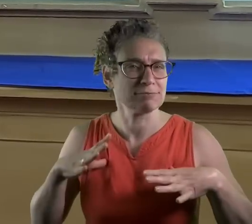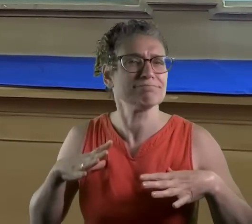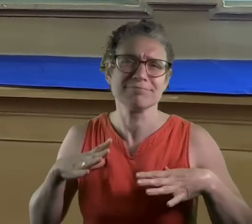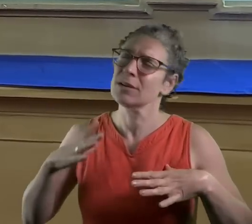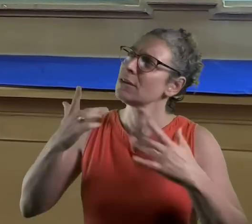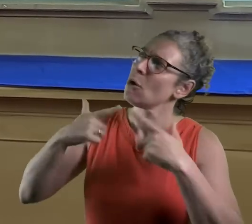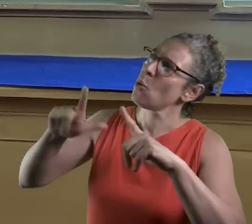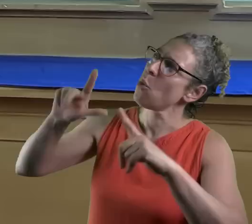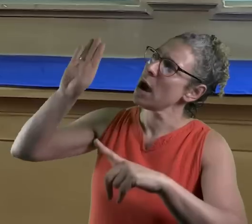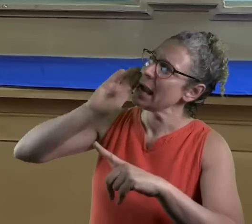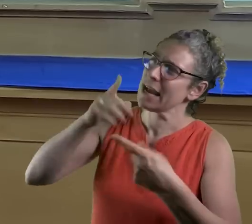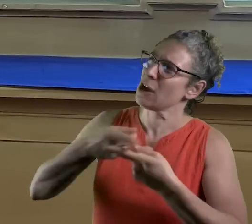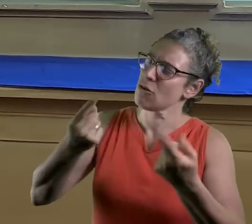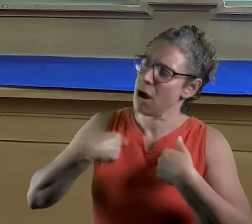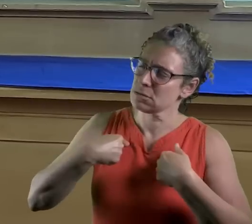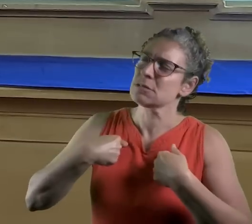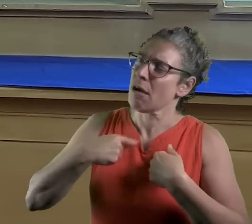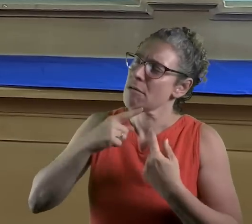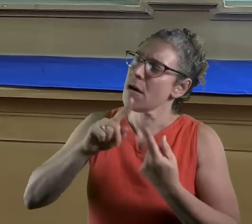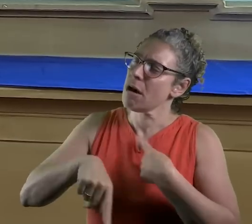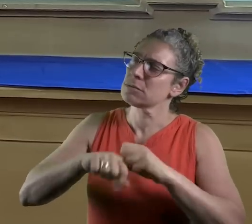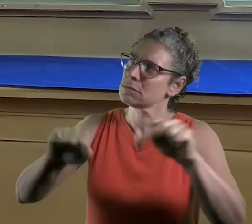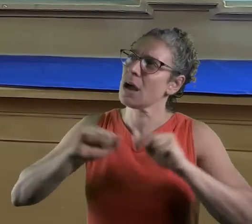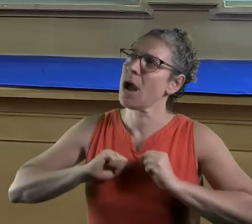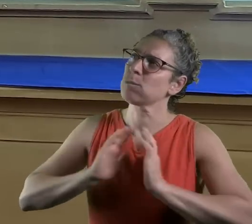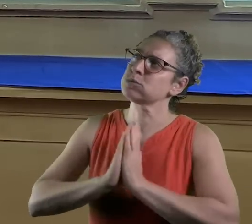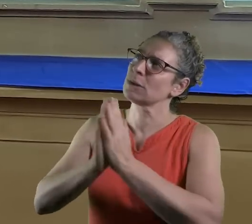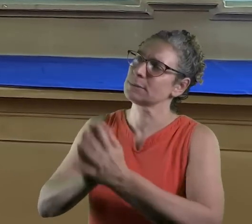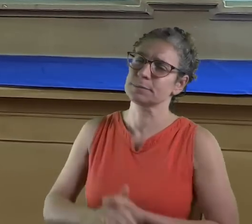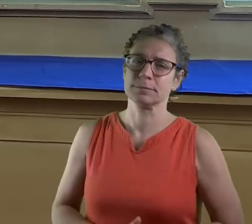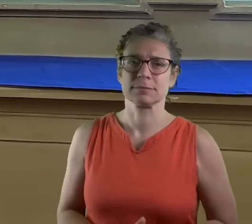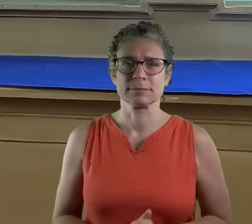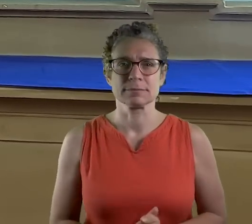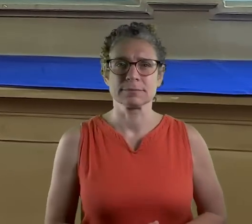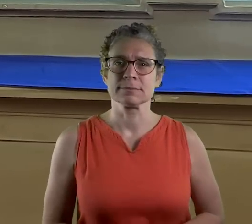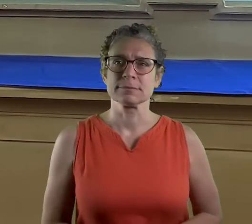Lord, hear us and answer our prayers.